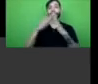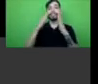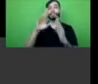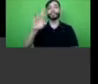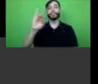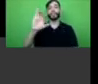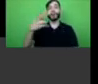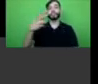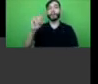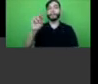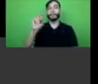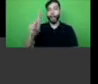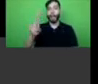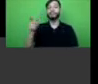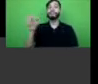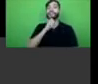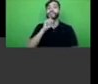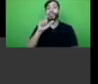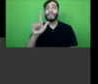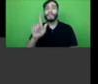He was 24 years old.